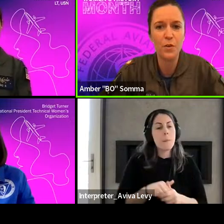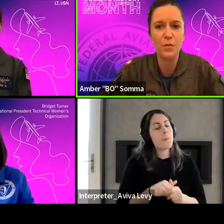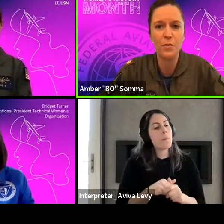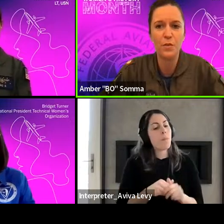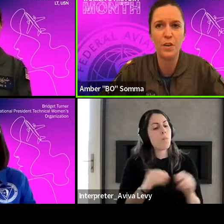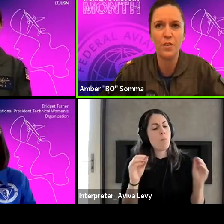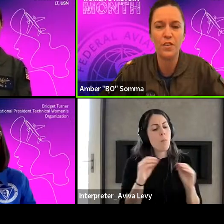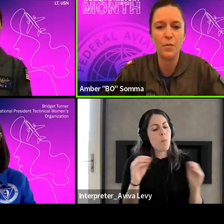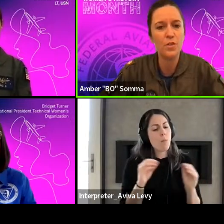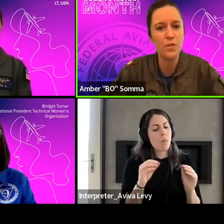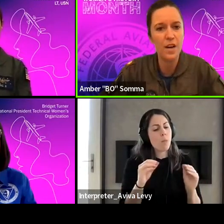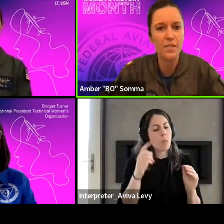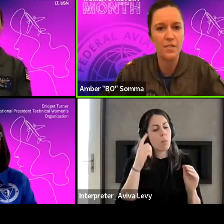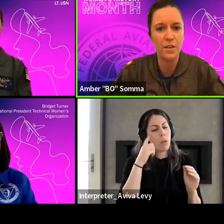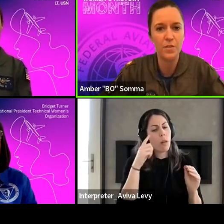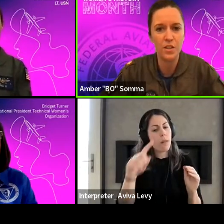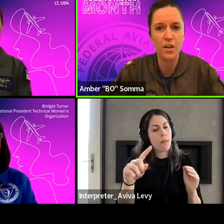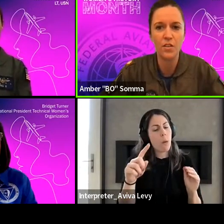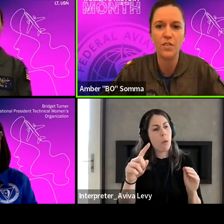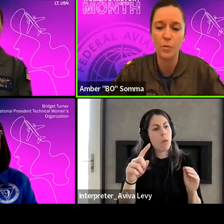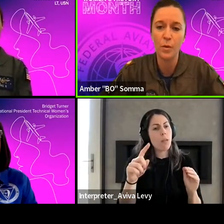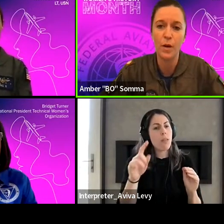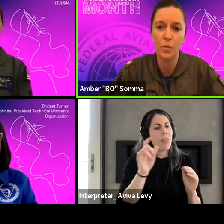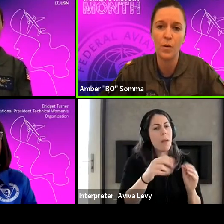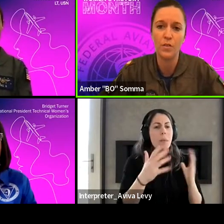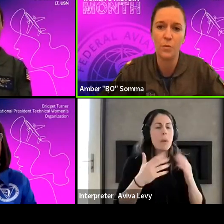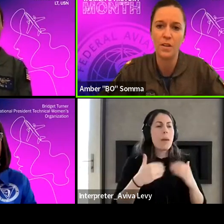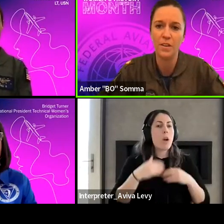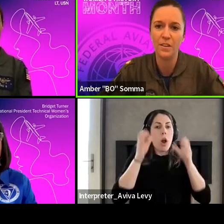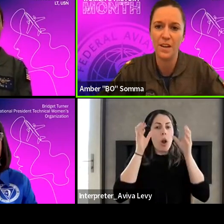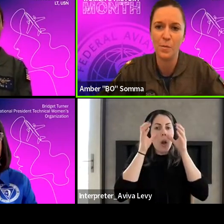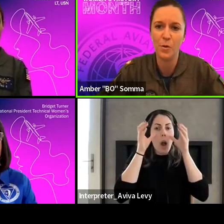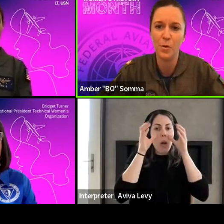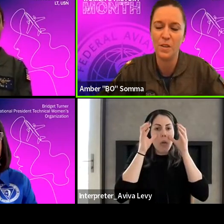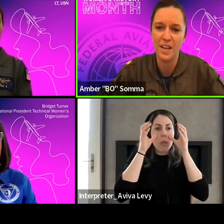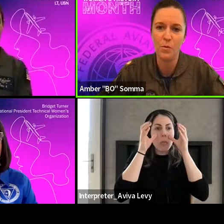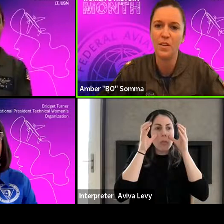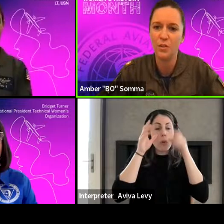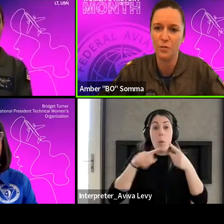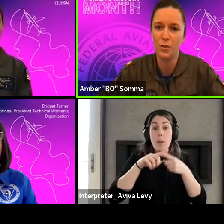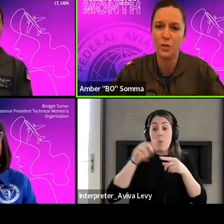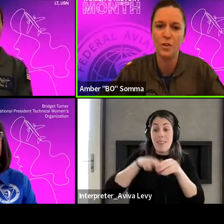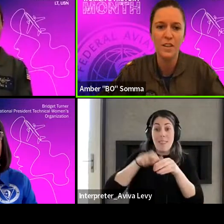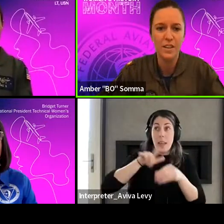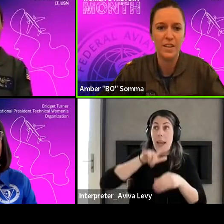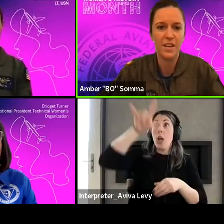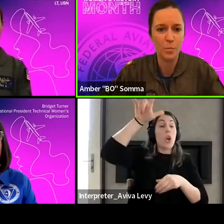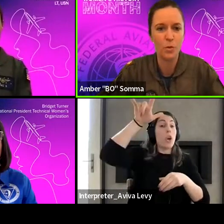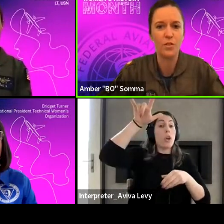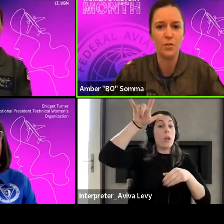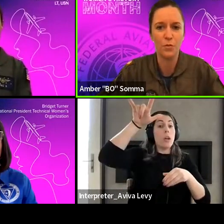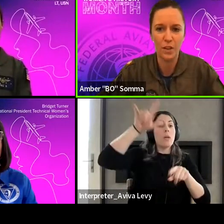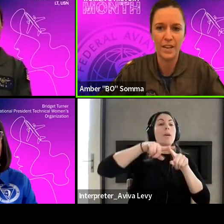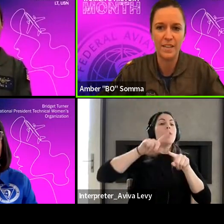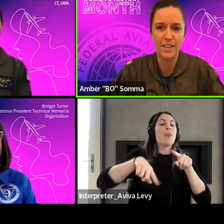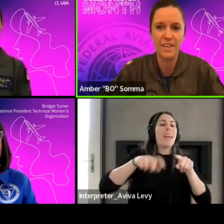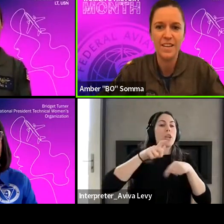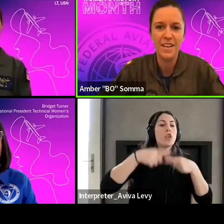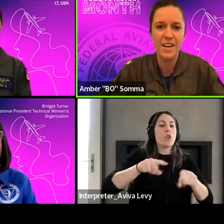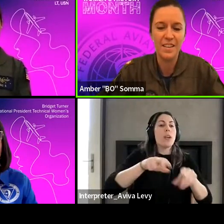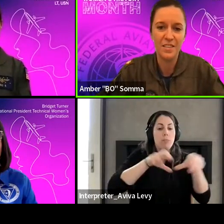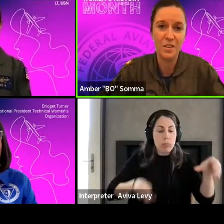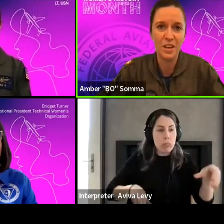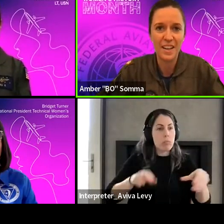So for those, like, we do have night vision goggles that we wear once we are airborne, but you can't wear those for catapults or for